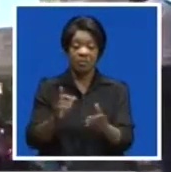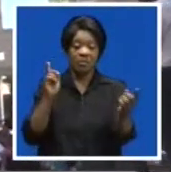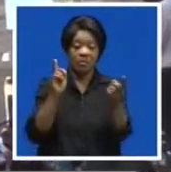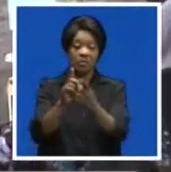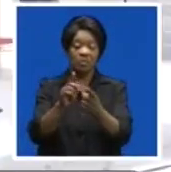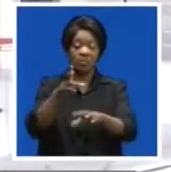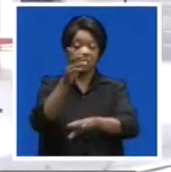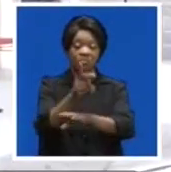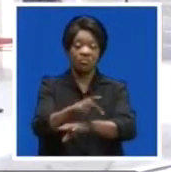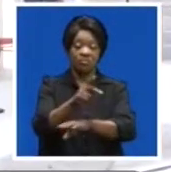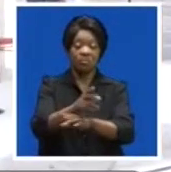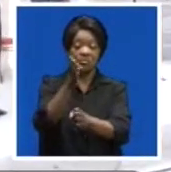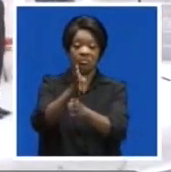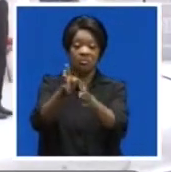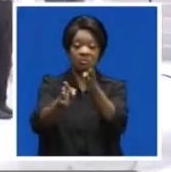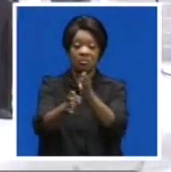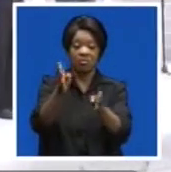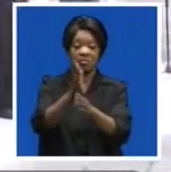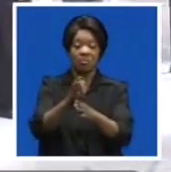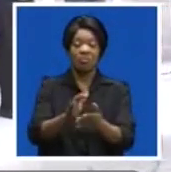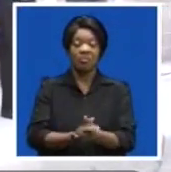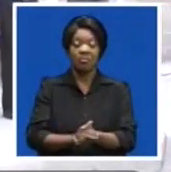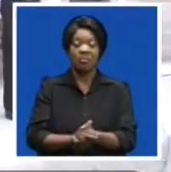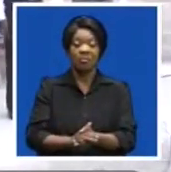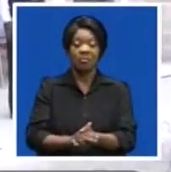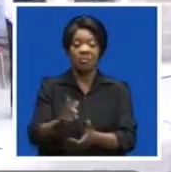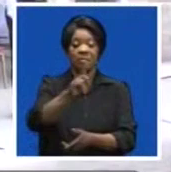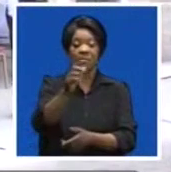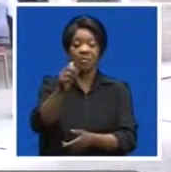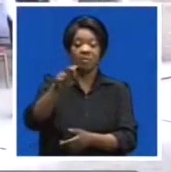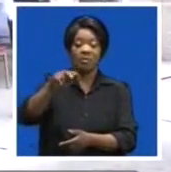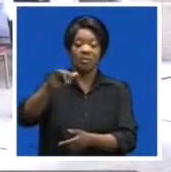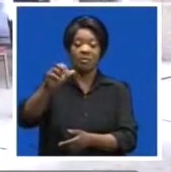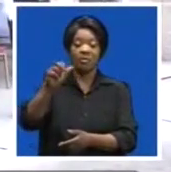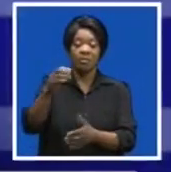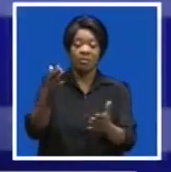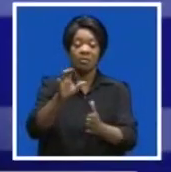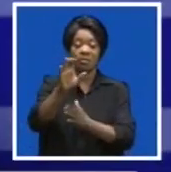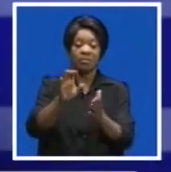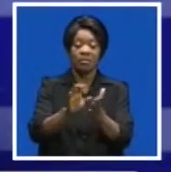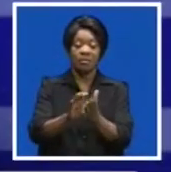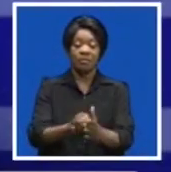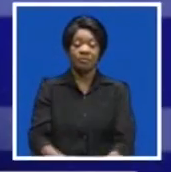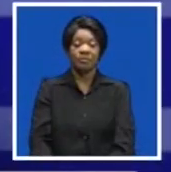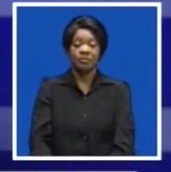building project. Runia Sakala, Zanis, and Choma.